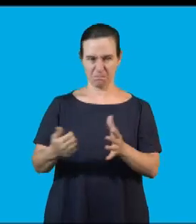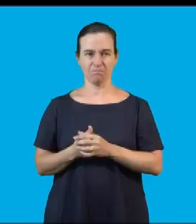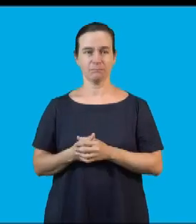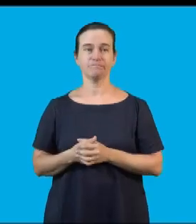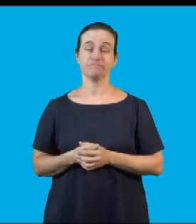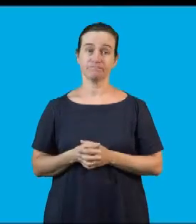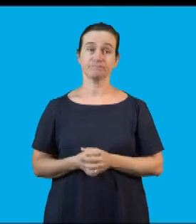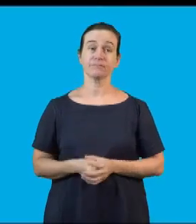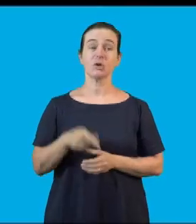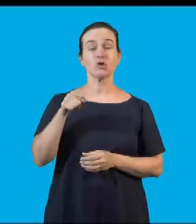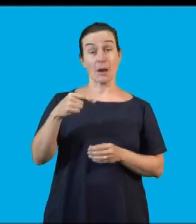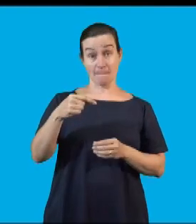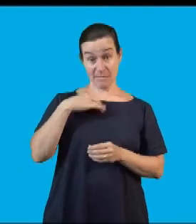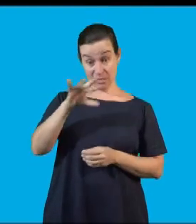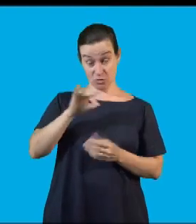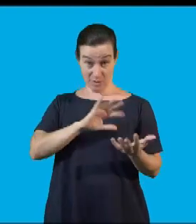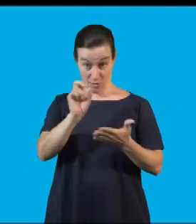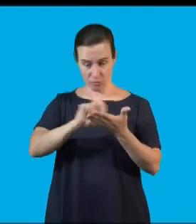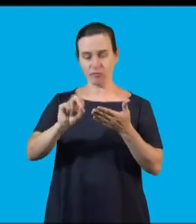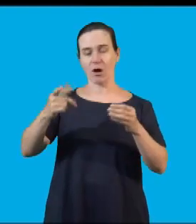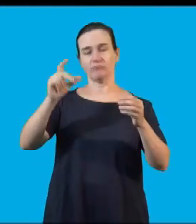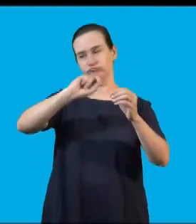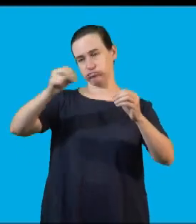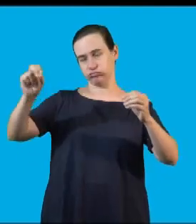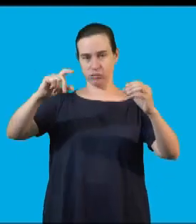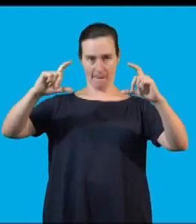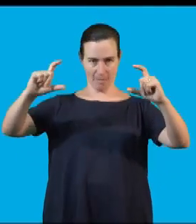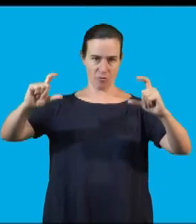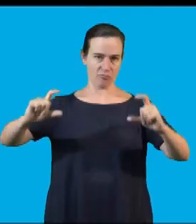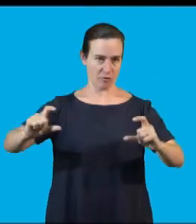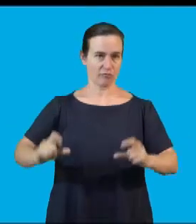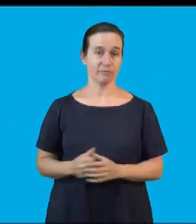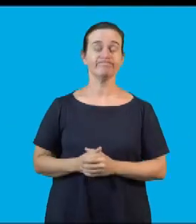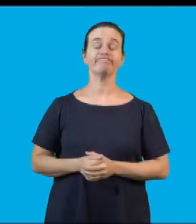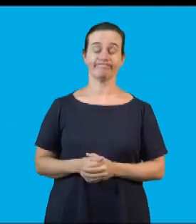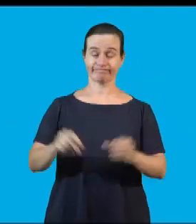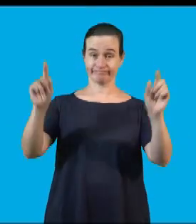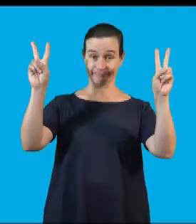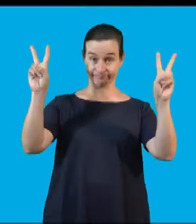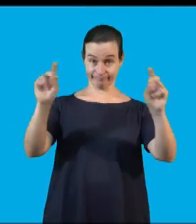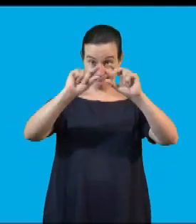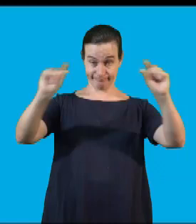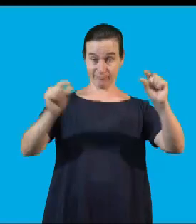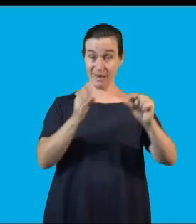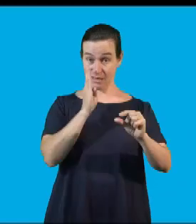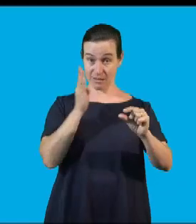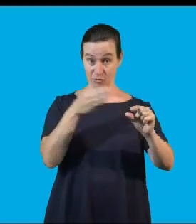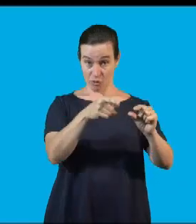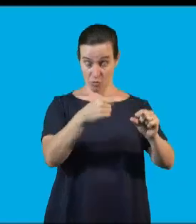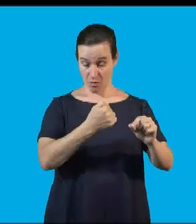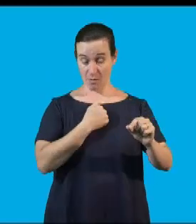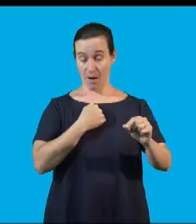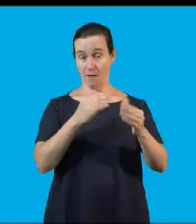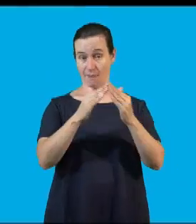you can see, this example is written in paragraph form. Directions to my home. Start at the